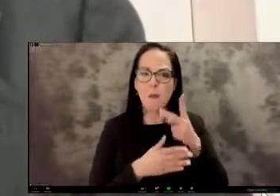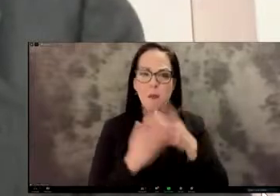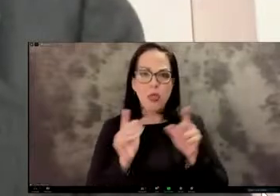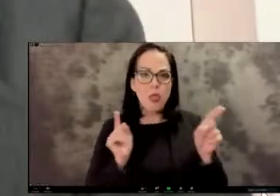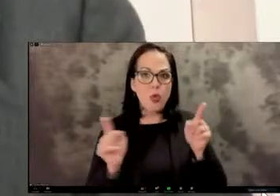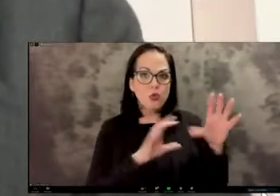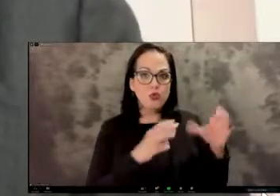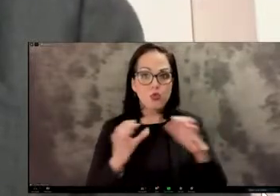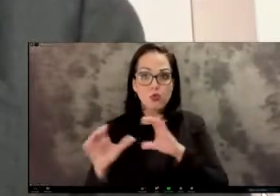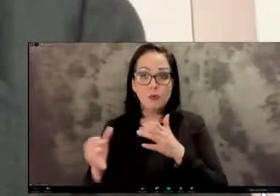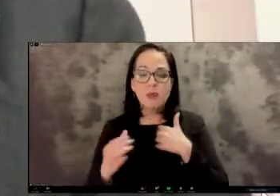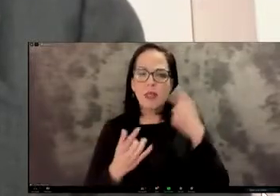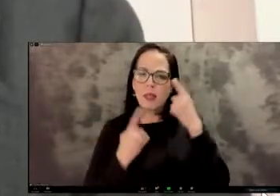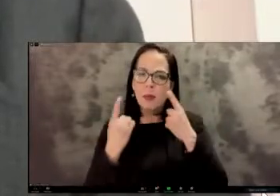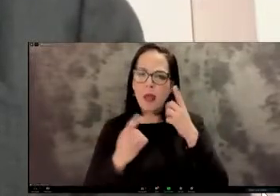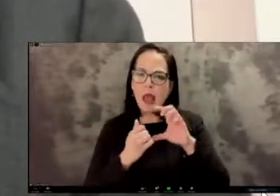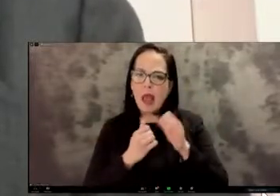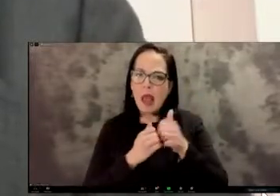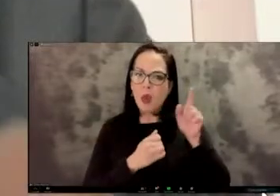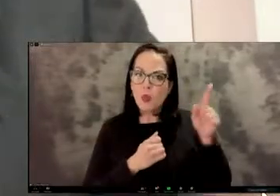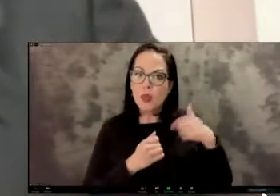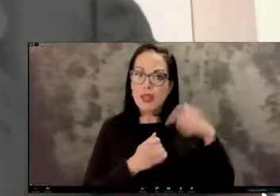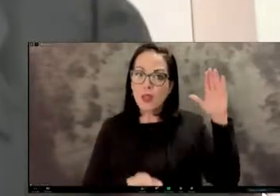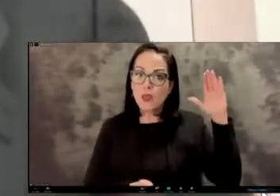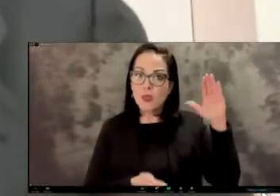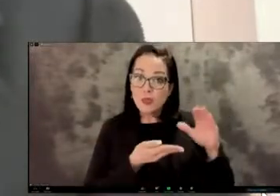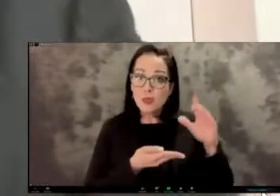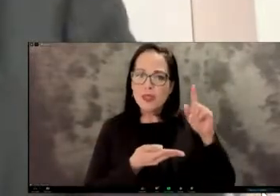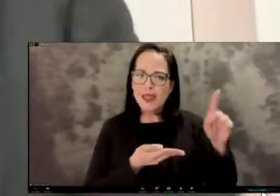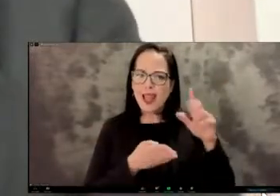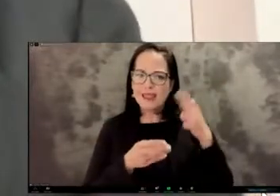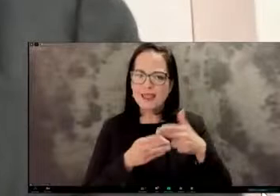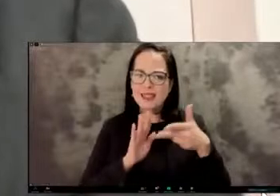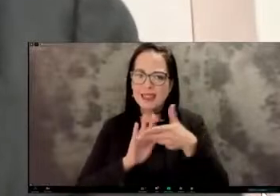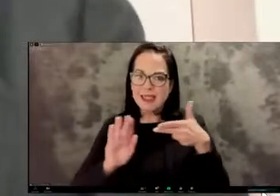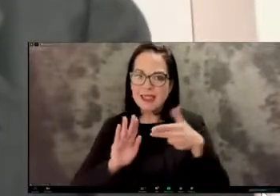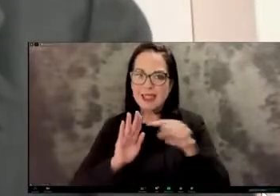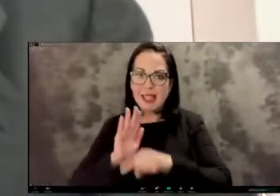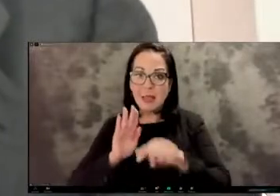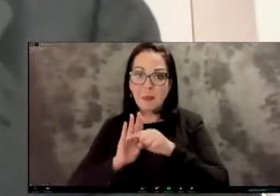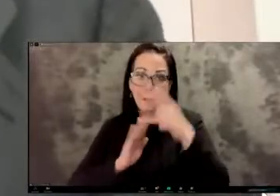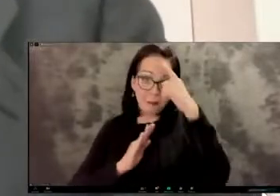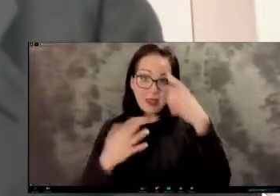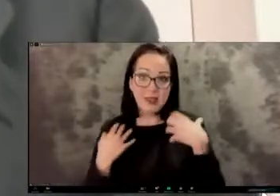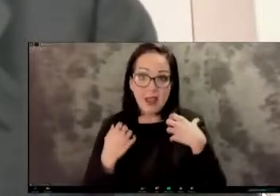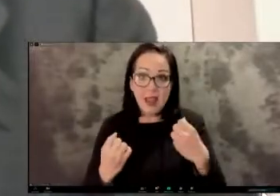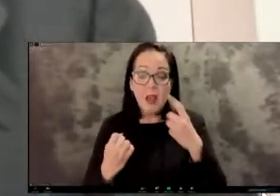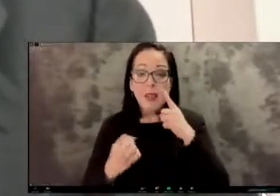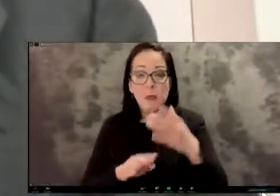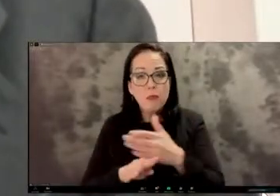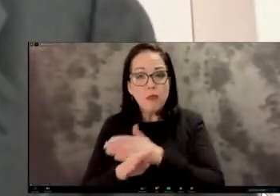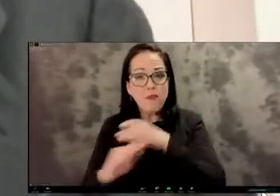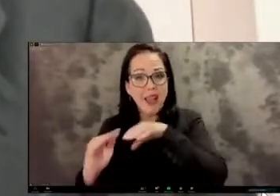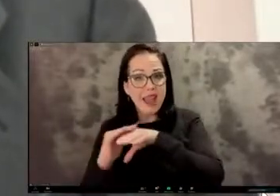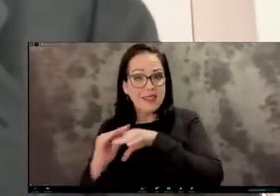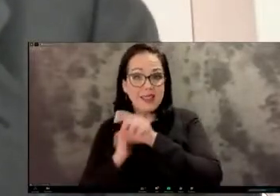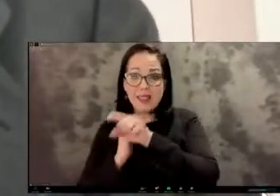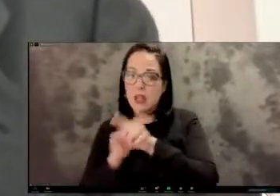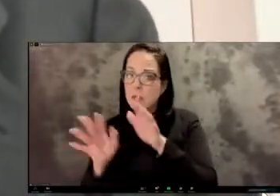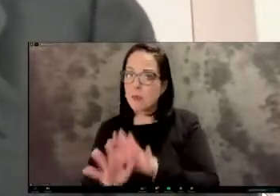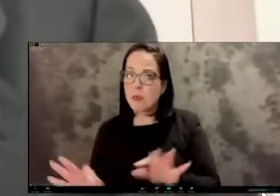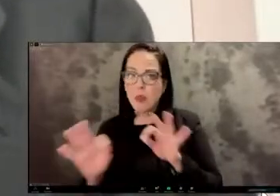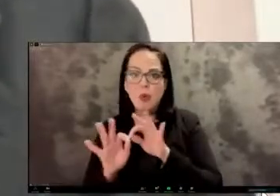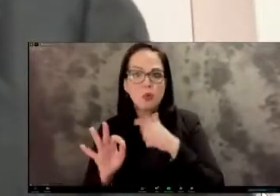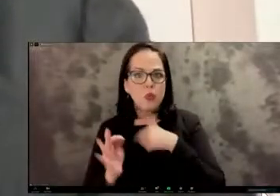what we can do to reduce the stigma of mental health and improve access is important, because we documented a